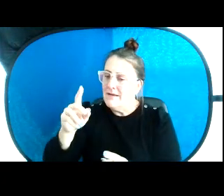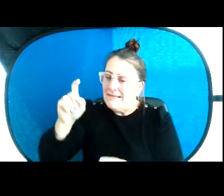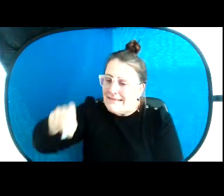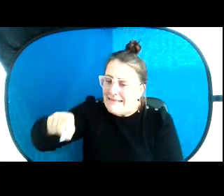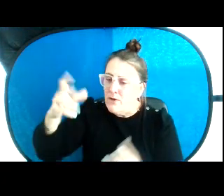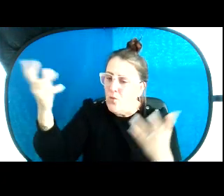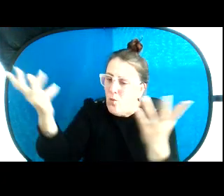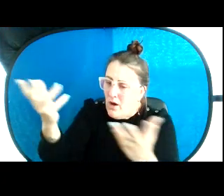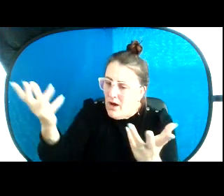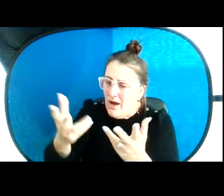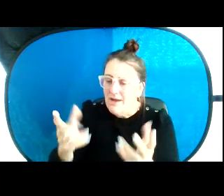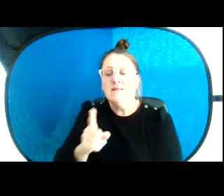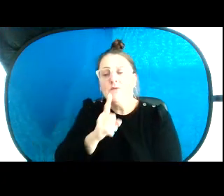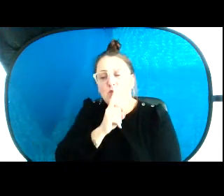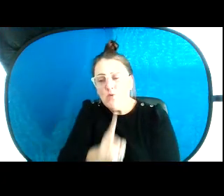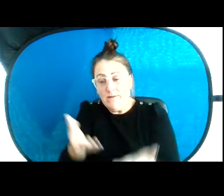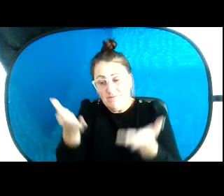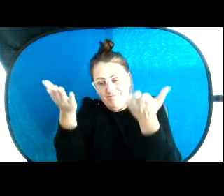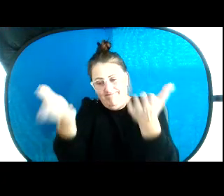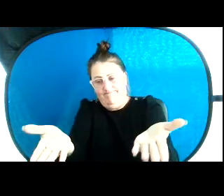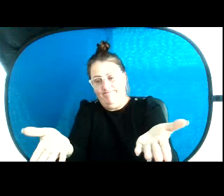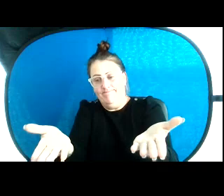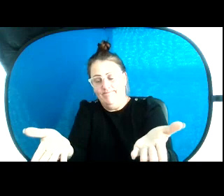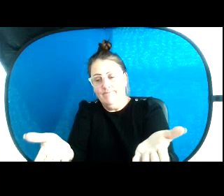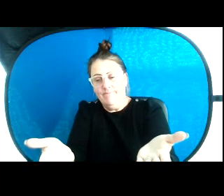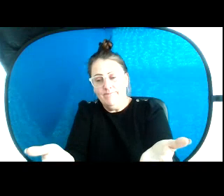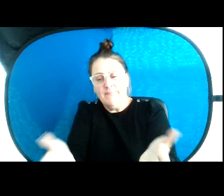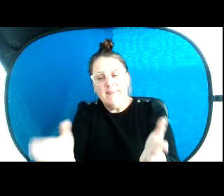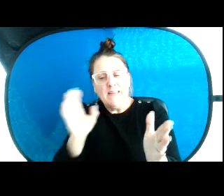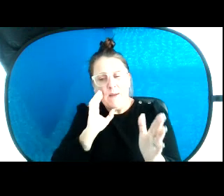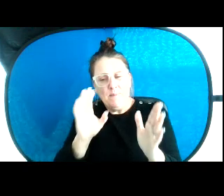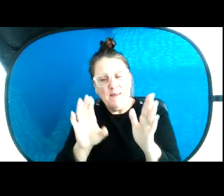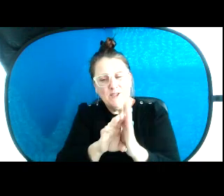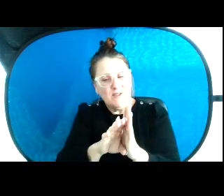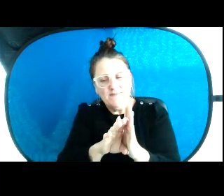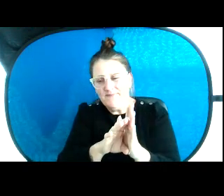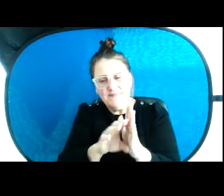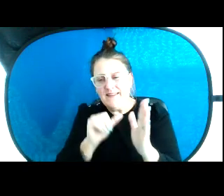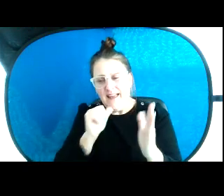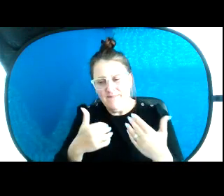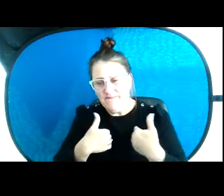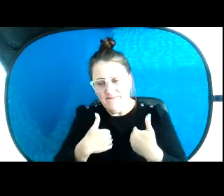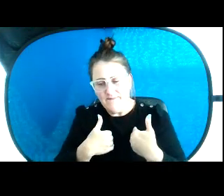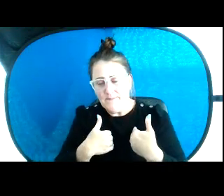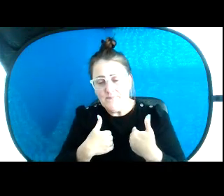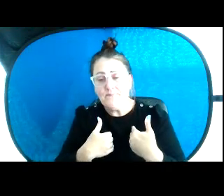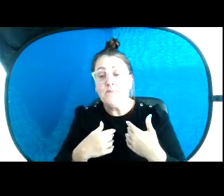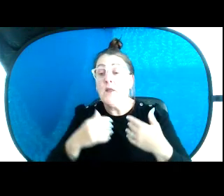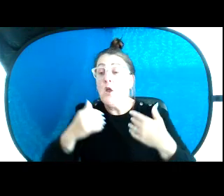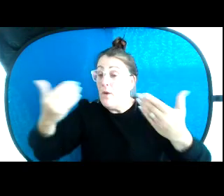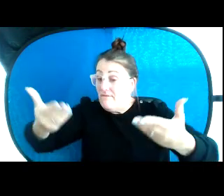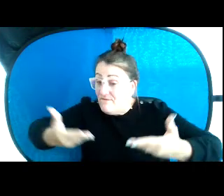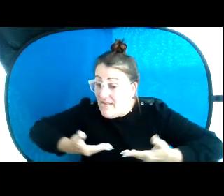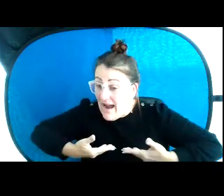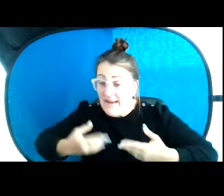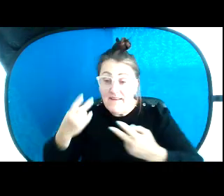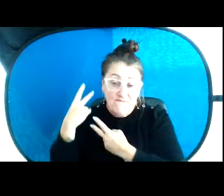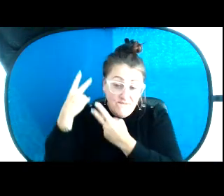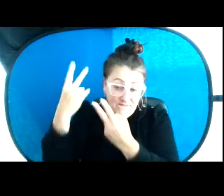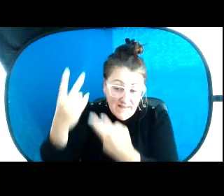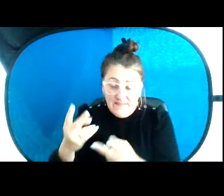so I really appreciate when we are invited to visit all the wonderful things